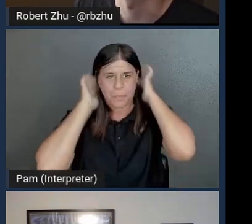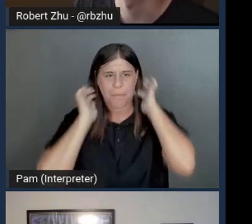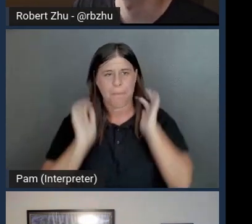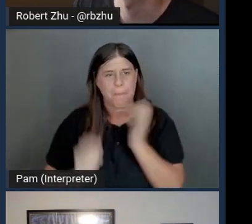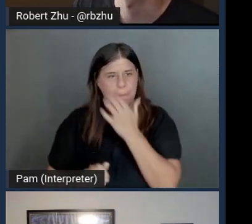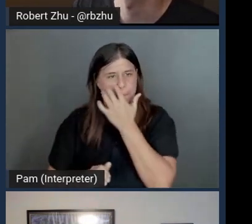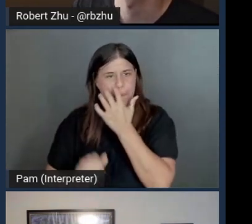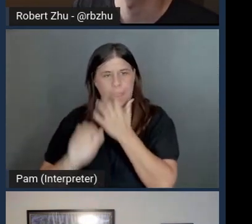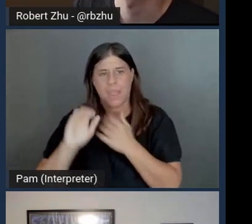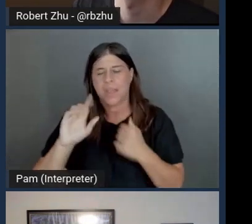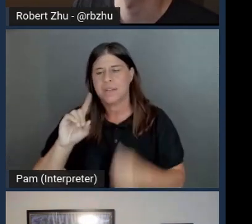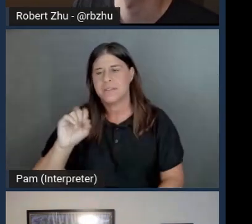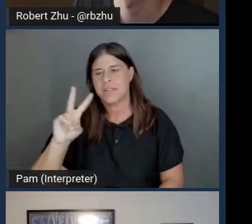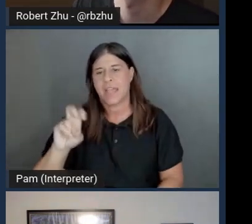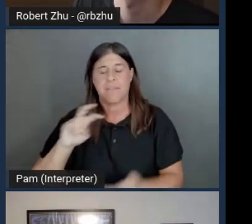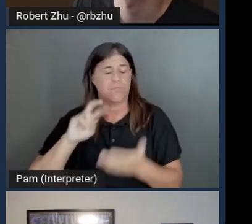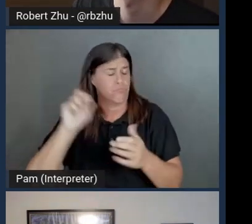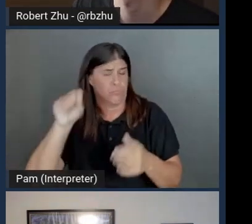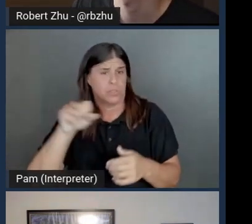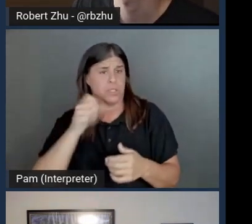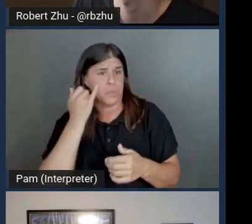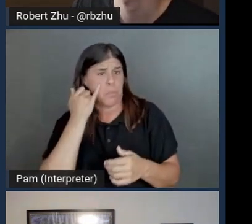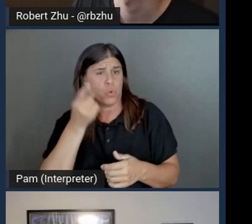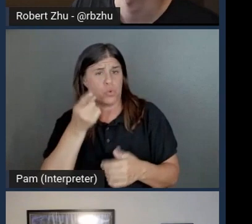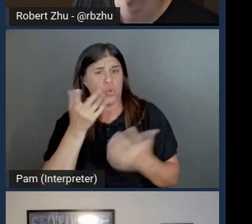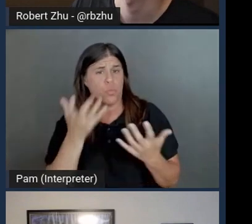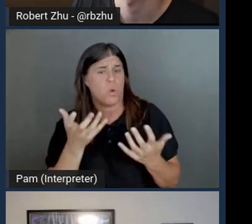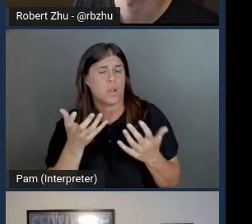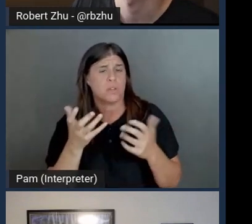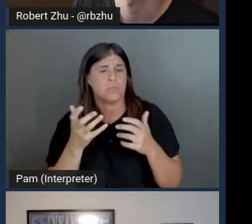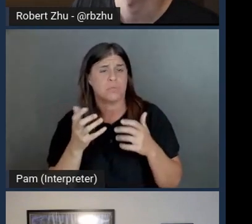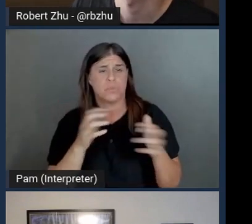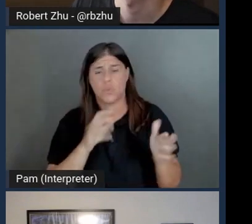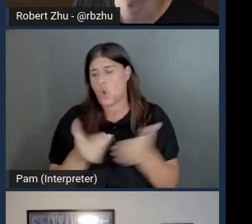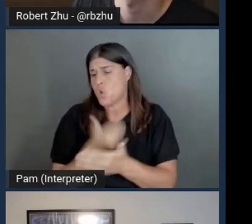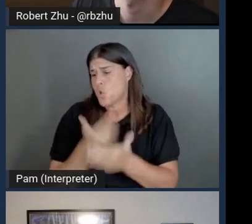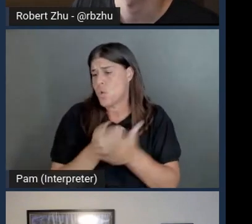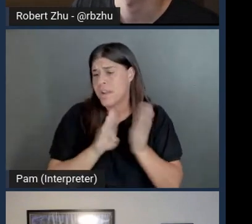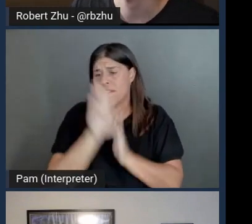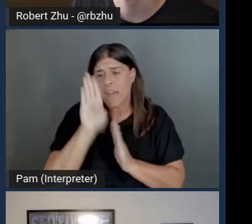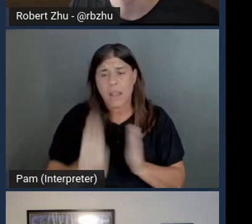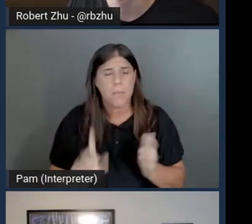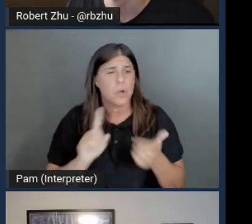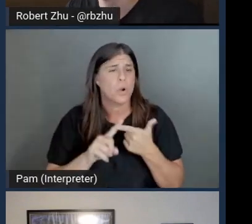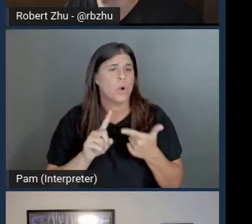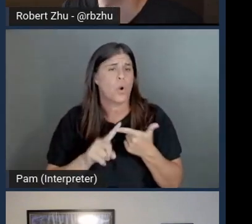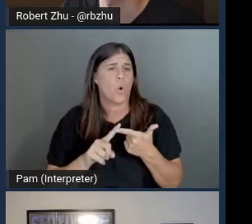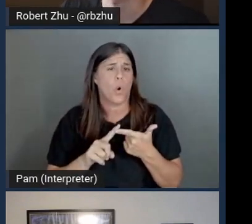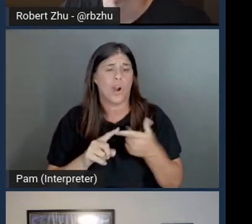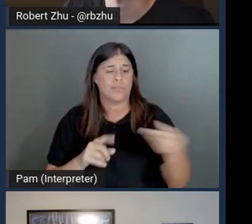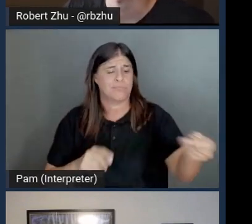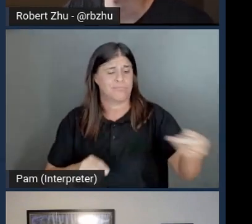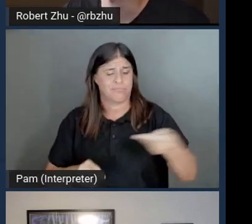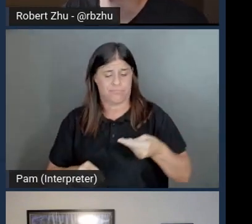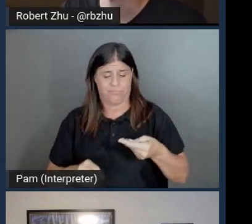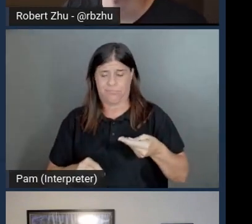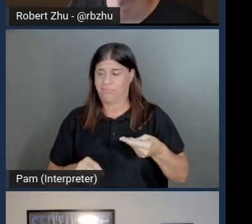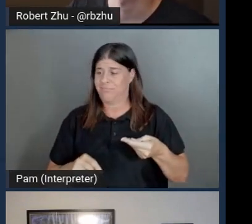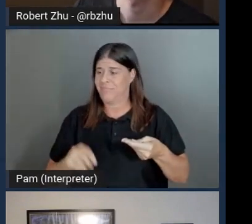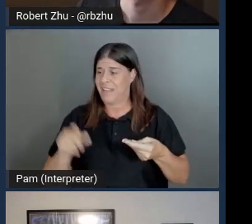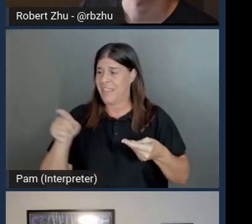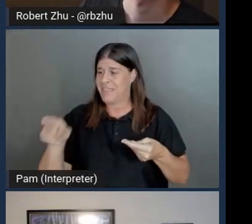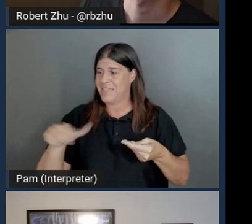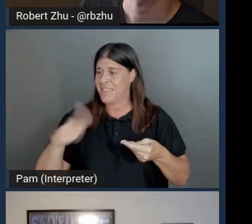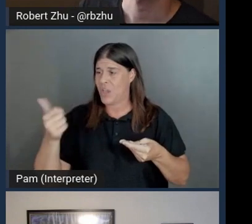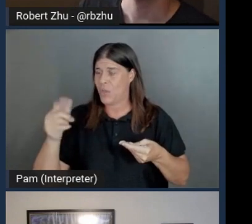Yeah. I mean, if you wanted to, let's just say if you came in and you were either a new developer on the team, or you were handed this code because the person, previous to you